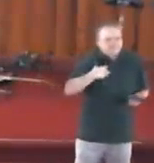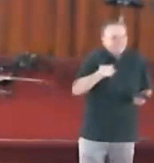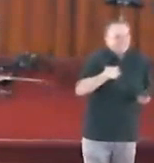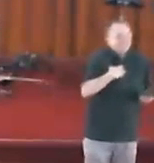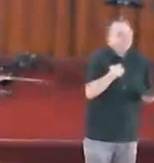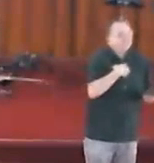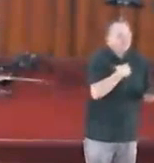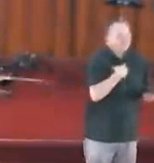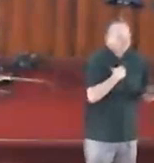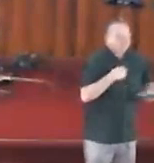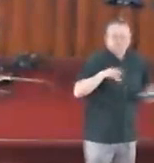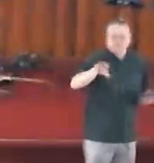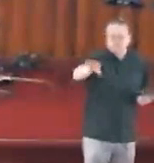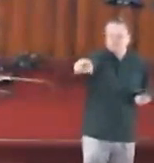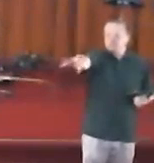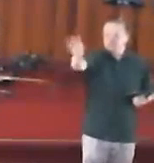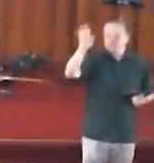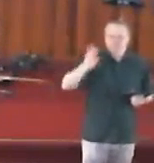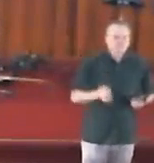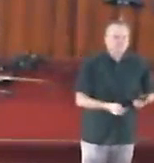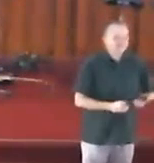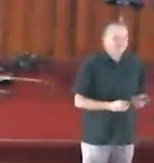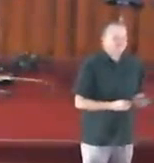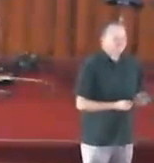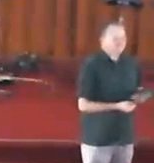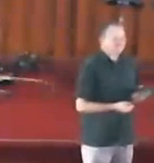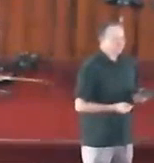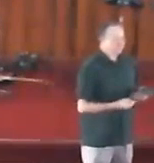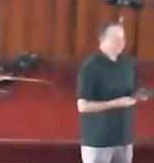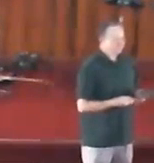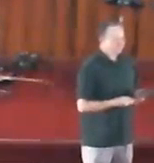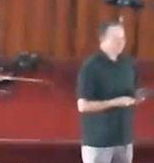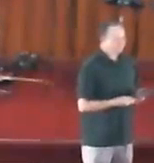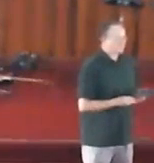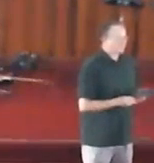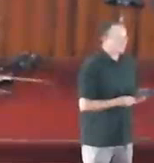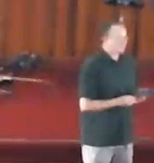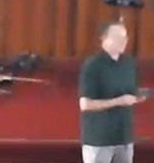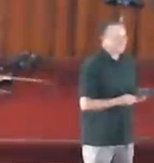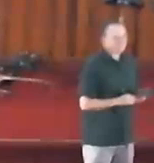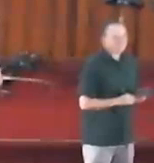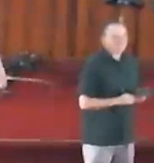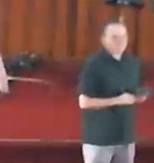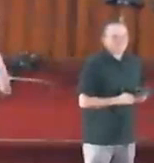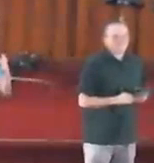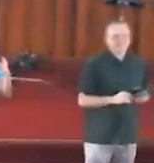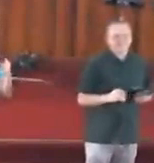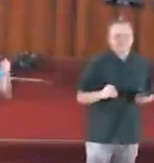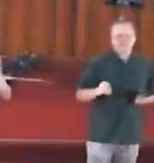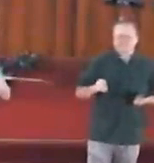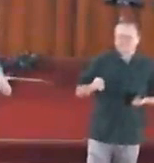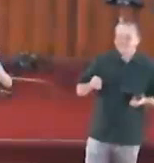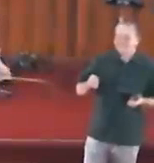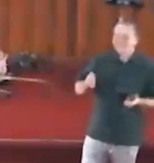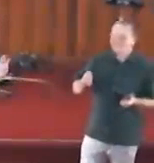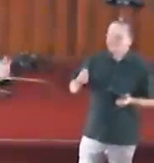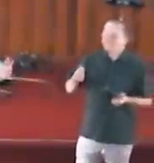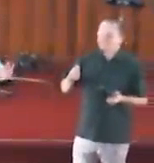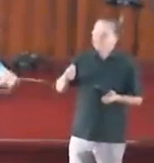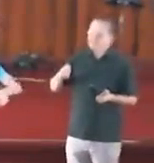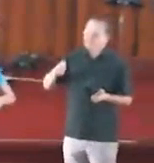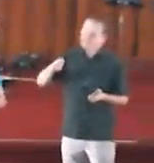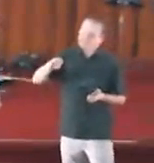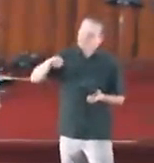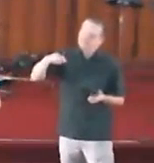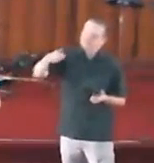el analítico en nosotros decimos eso no es cierto. Sometimes when we see something happen we start analyzing it and we say no, that's not true.